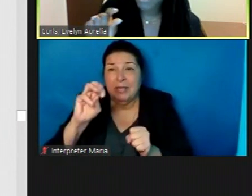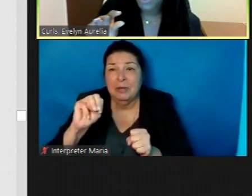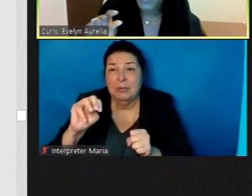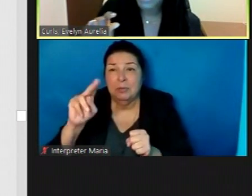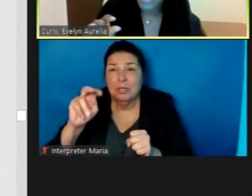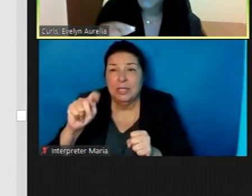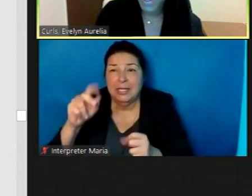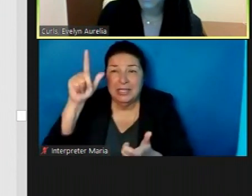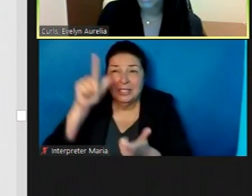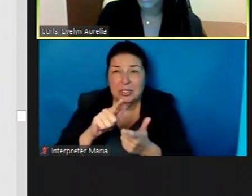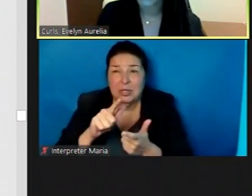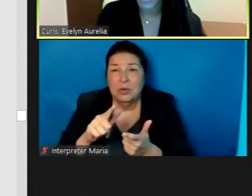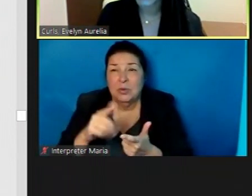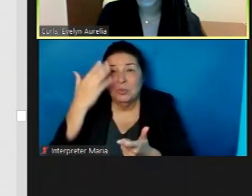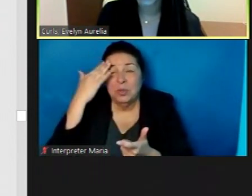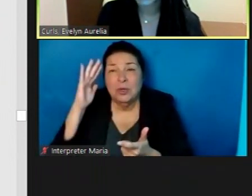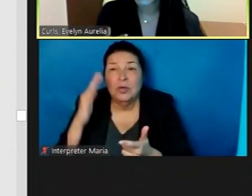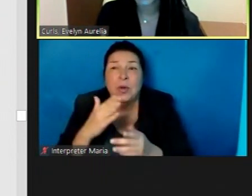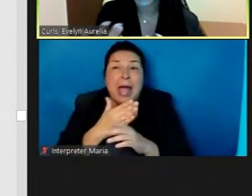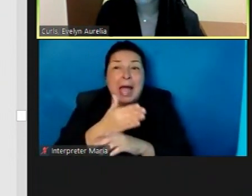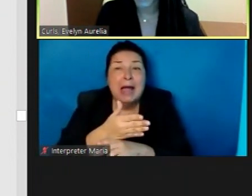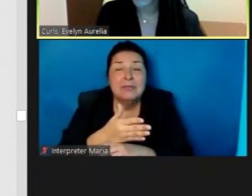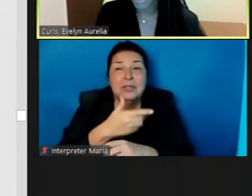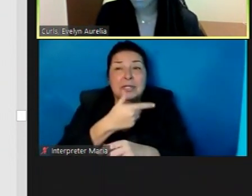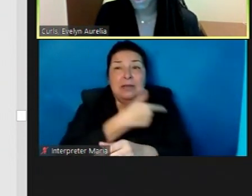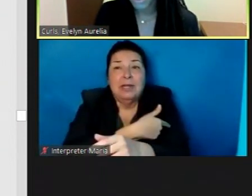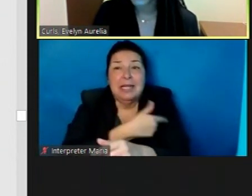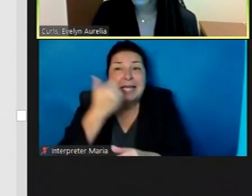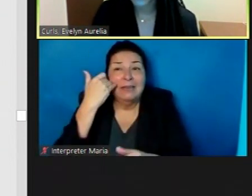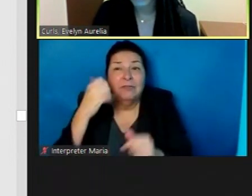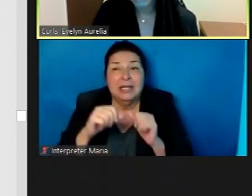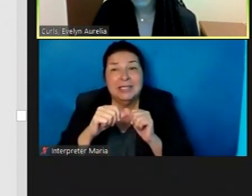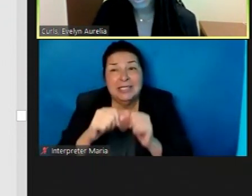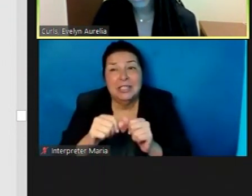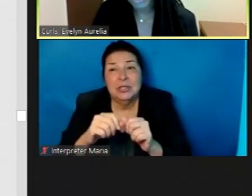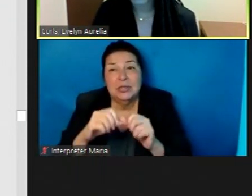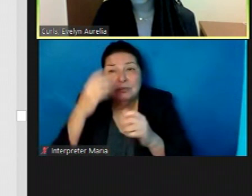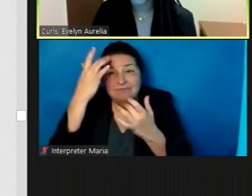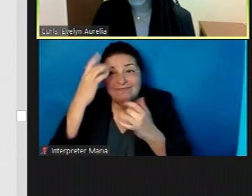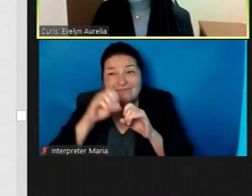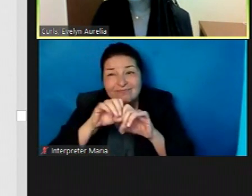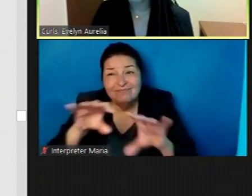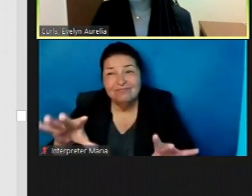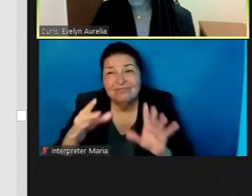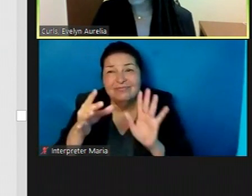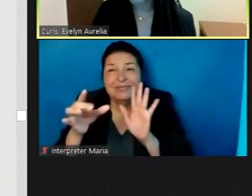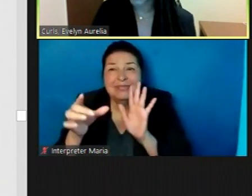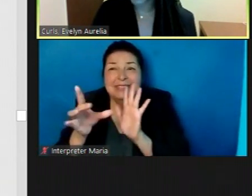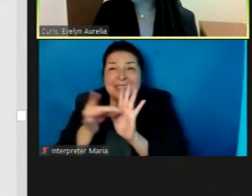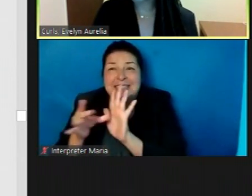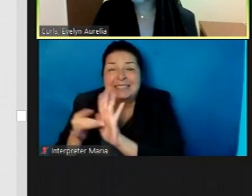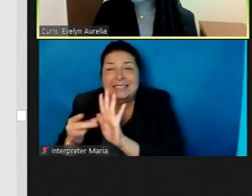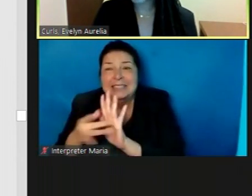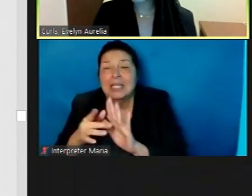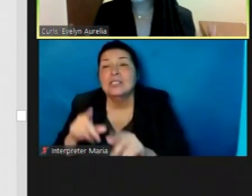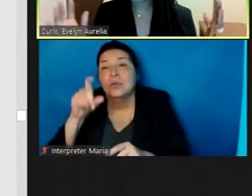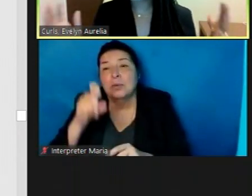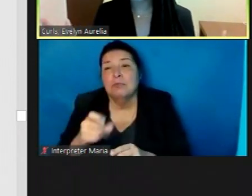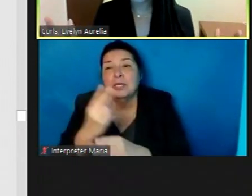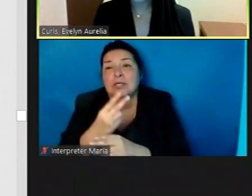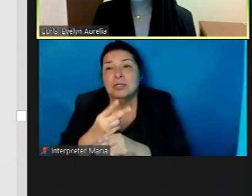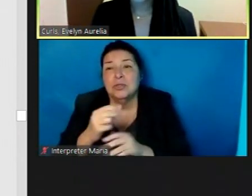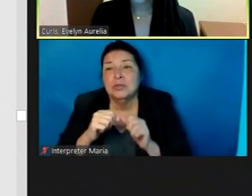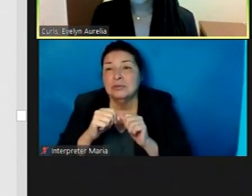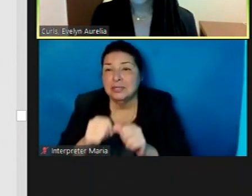small viral load that's left after we get vaccinated can still infect them. So in order to protect those people, we need to be wearing a mask and making sure we stay 6